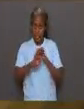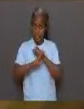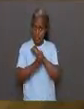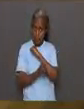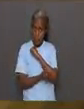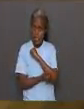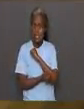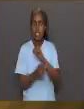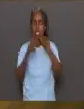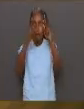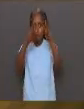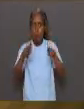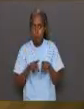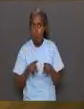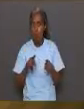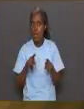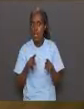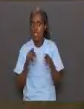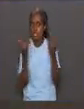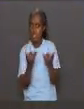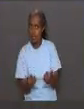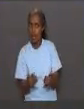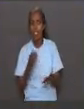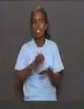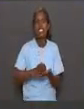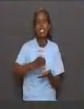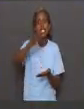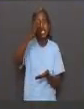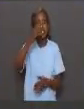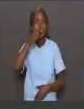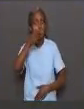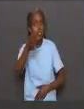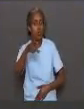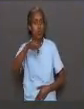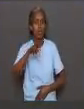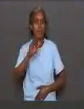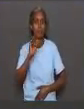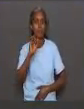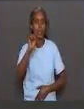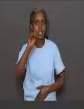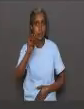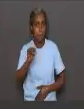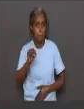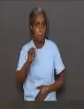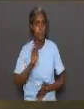If the base is a polygonal shape, the cylinder is called a prism.